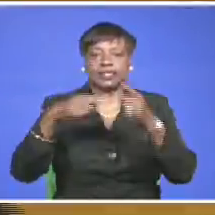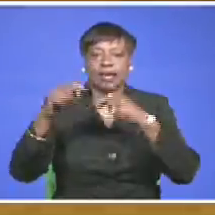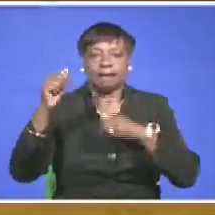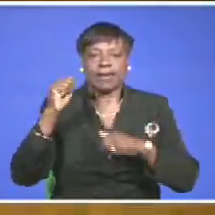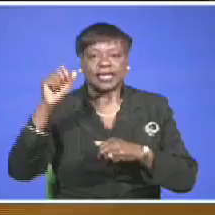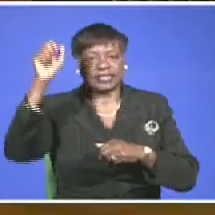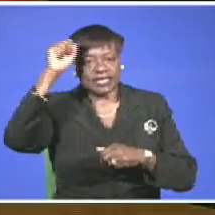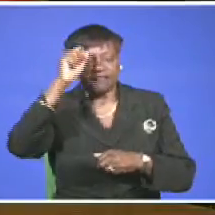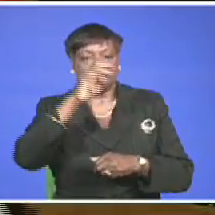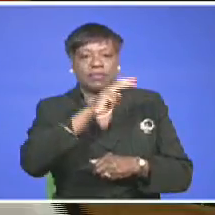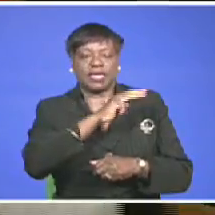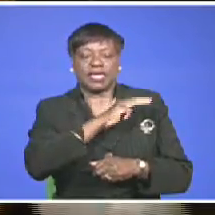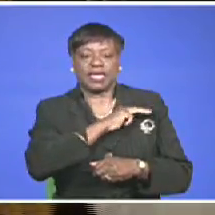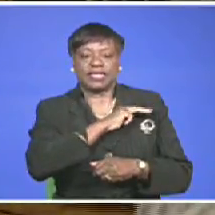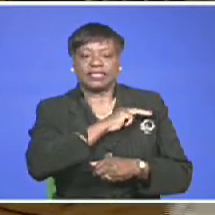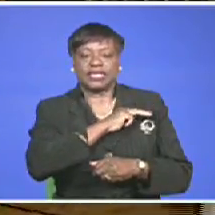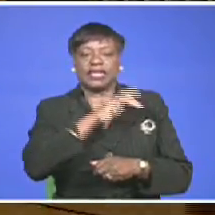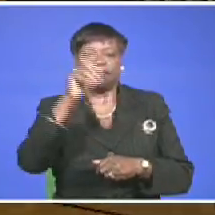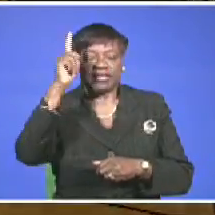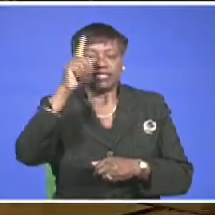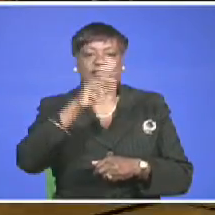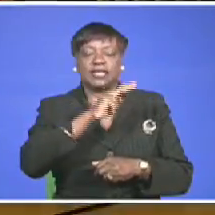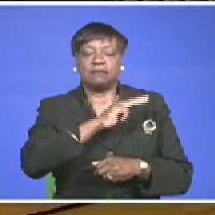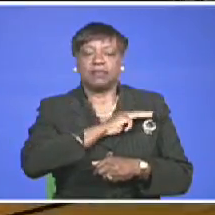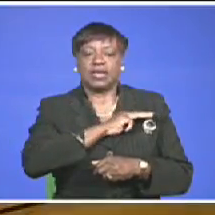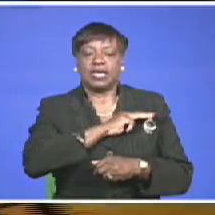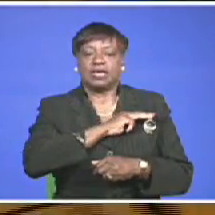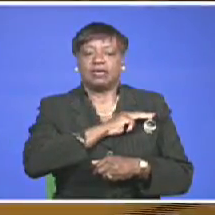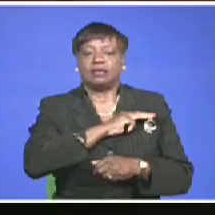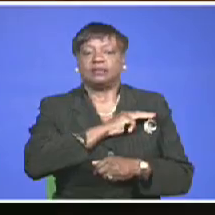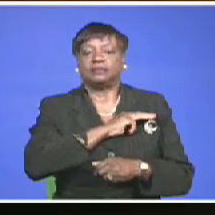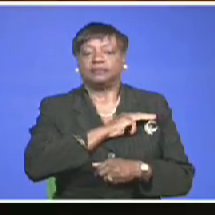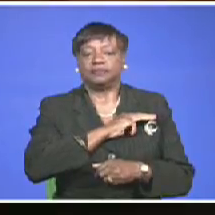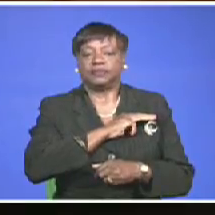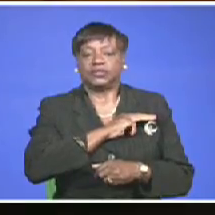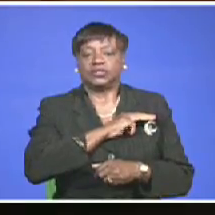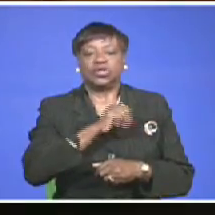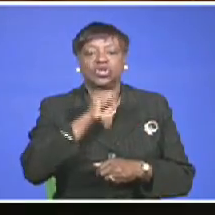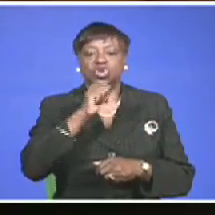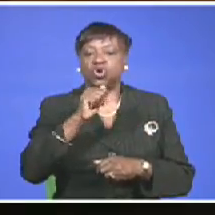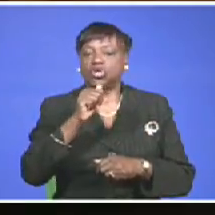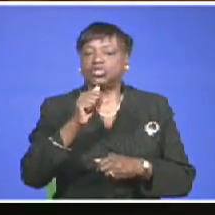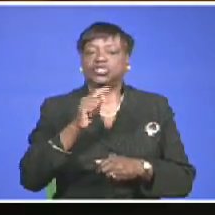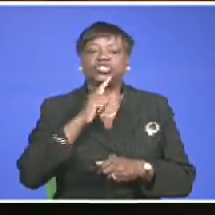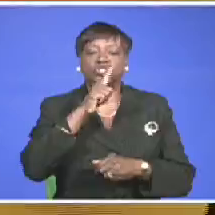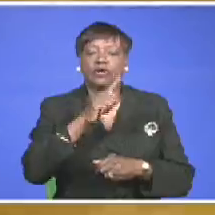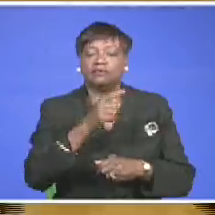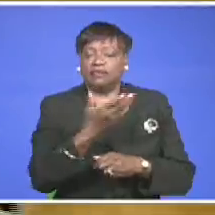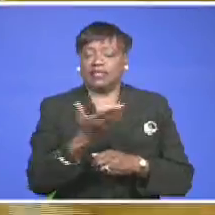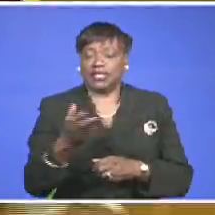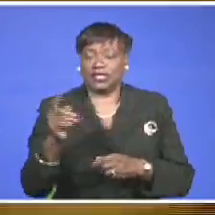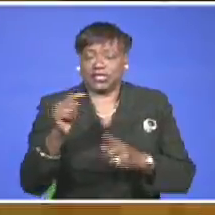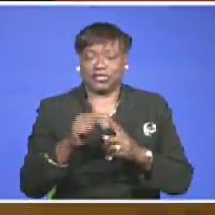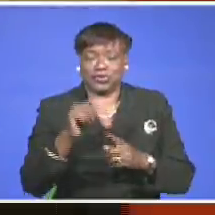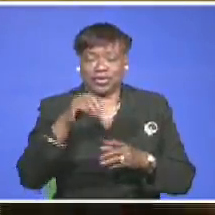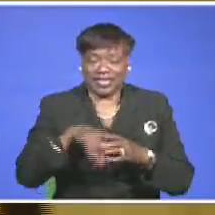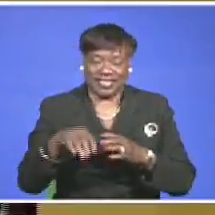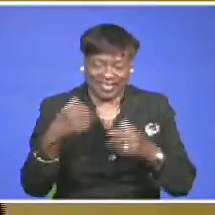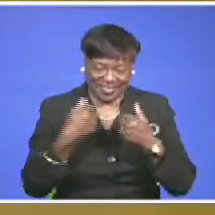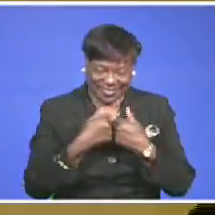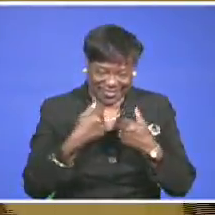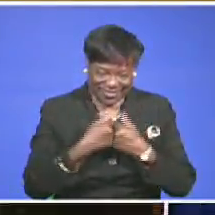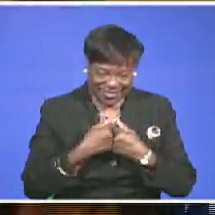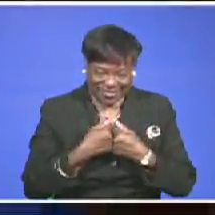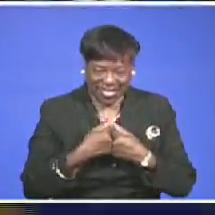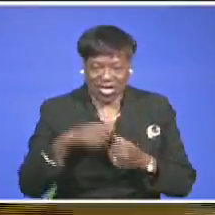McKenzie blows the layup, but Livingston Munning's there for the rim rocker. Not sure if these two are into the game, but Eugene Bain, he brought